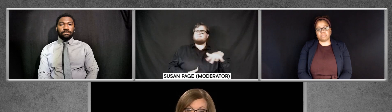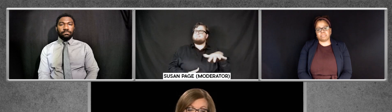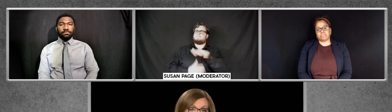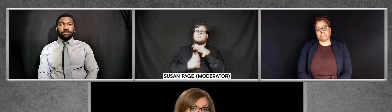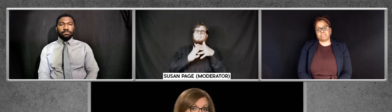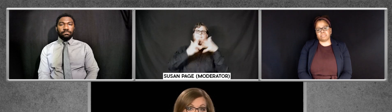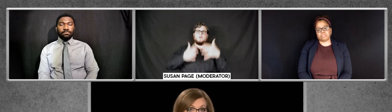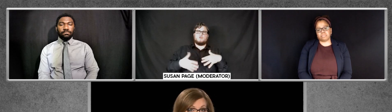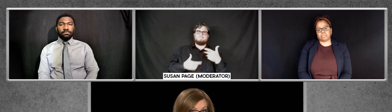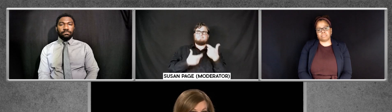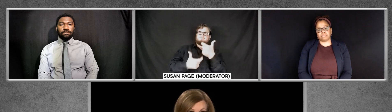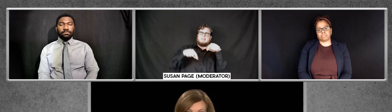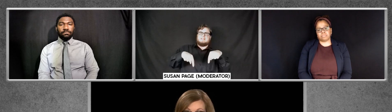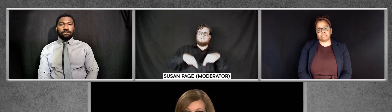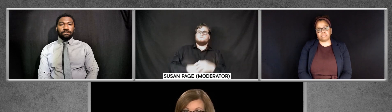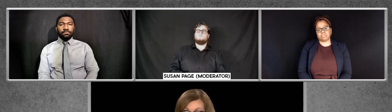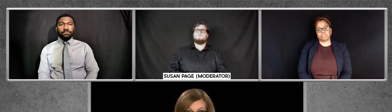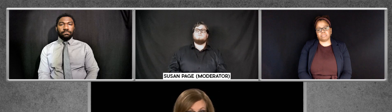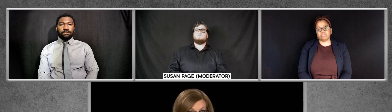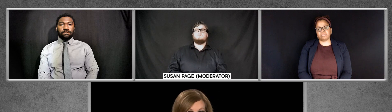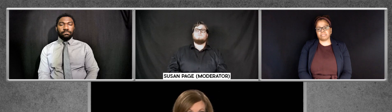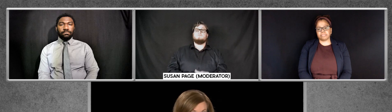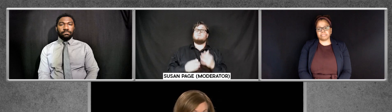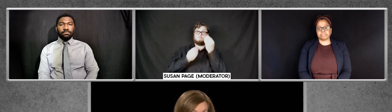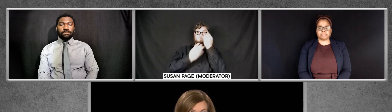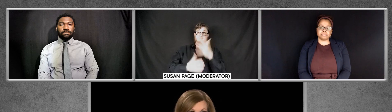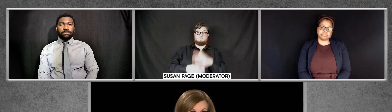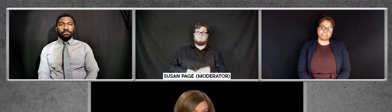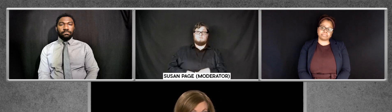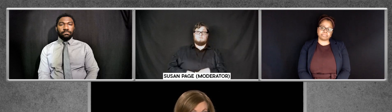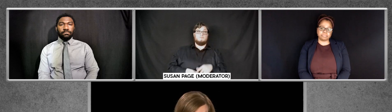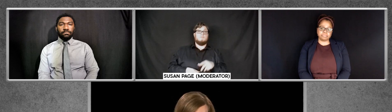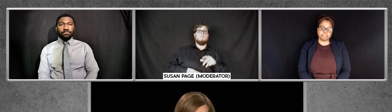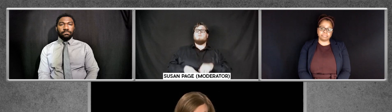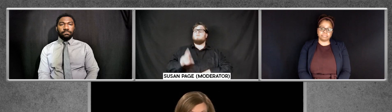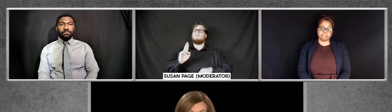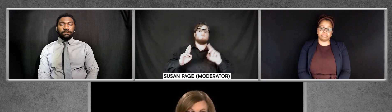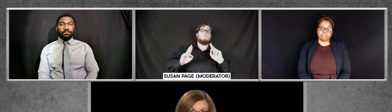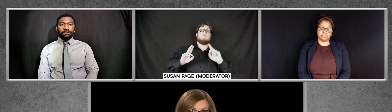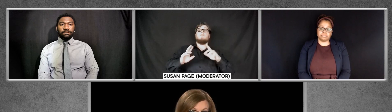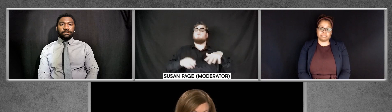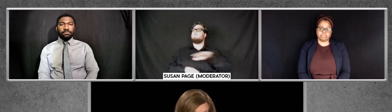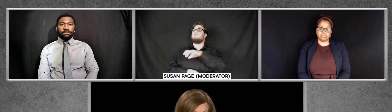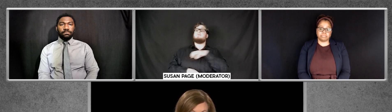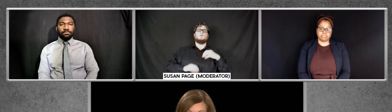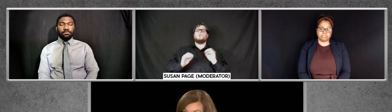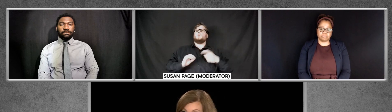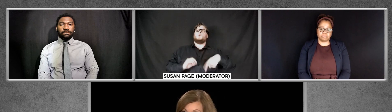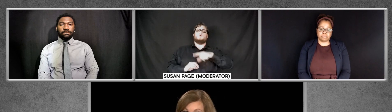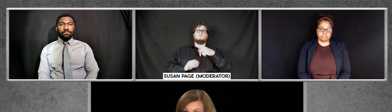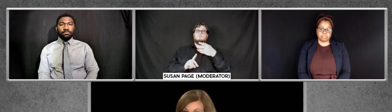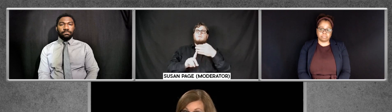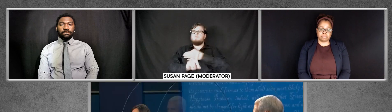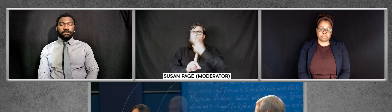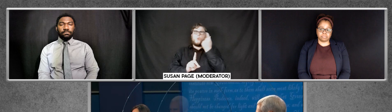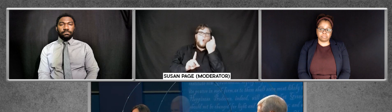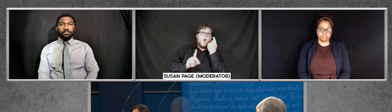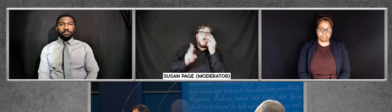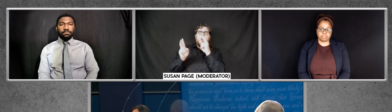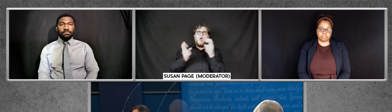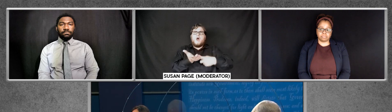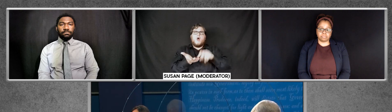One note, no one in either campaign or at the Commission or anywhere else has been told in advance what topics I'll raise